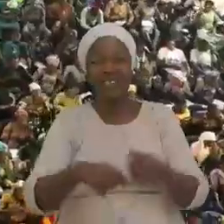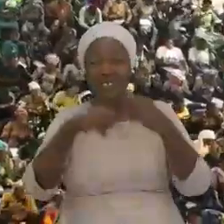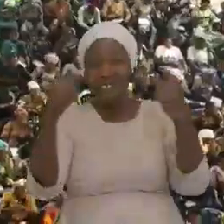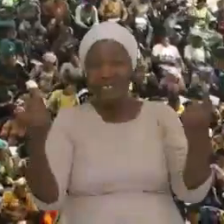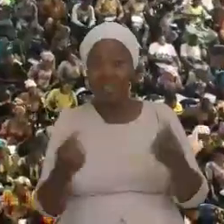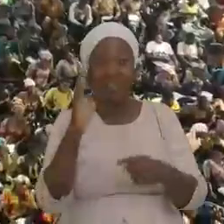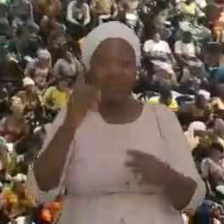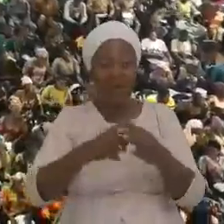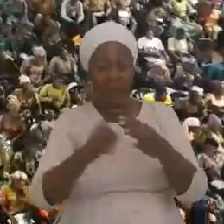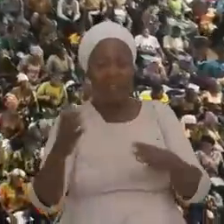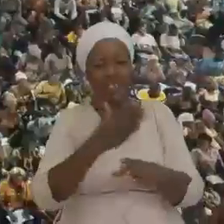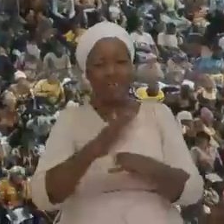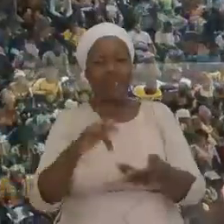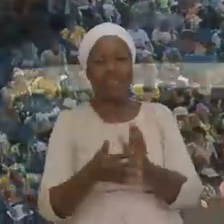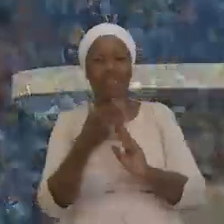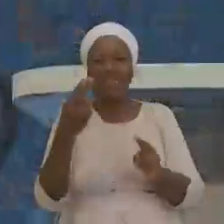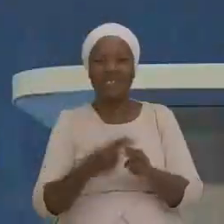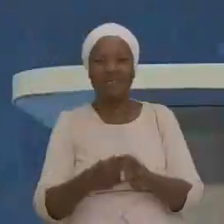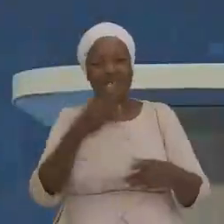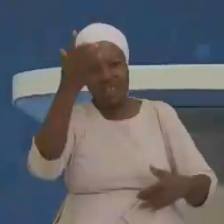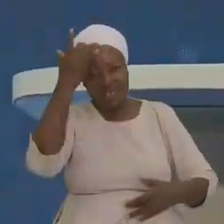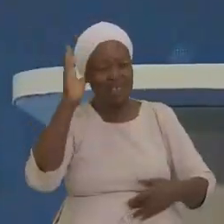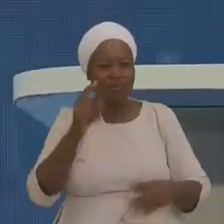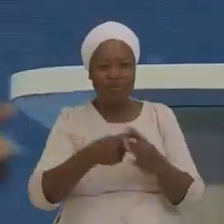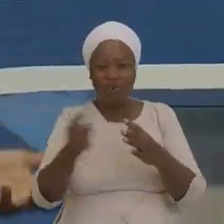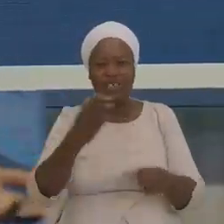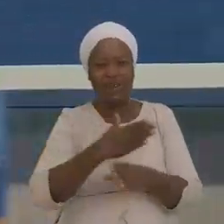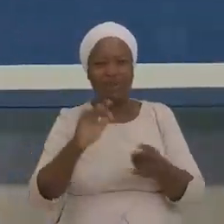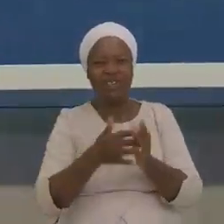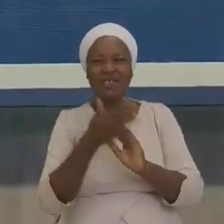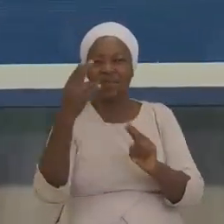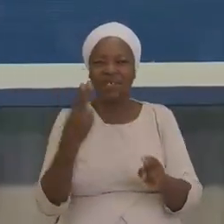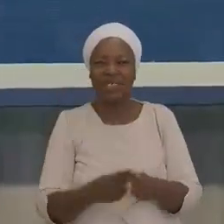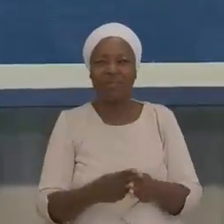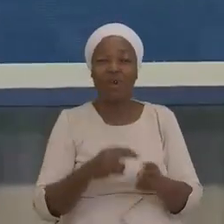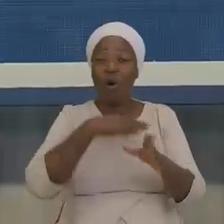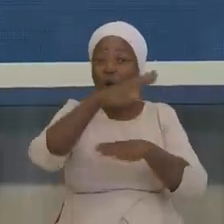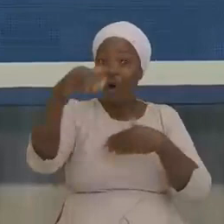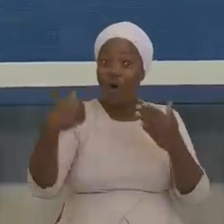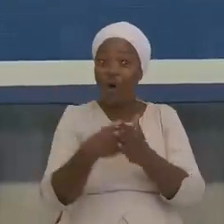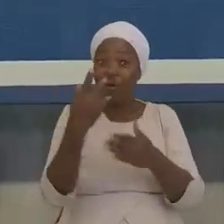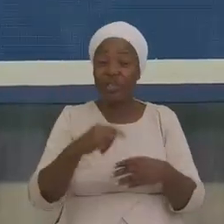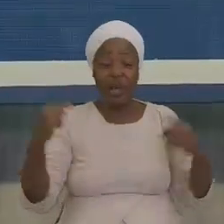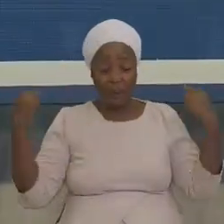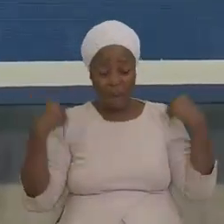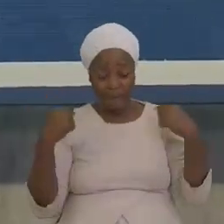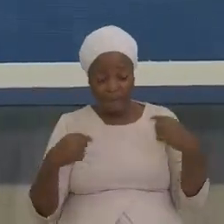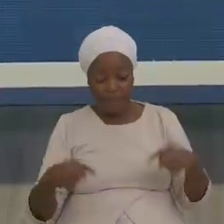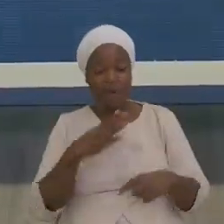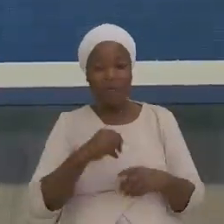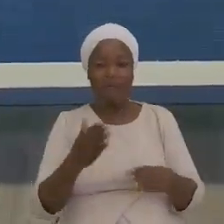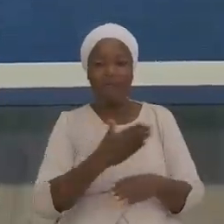away. Sickness will vanish away. All the plagues will vanish away.